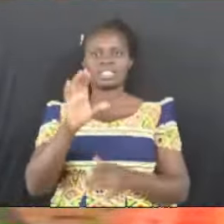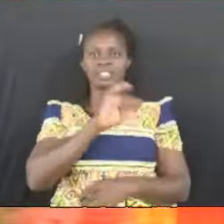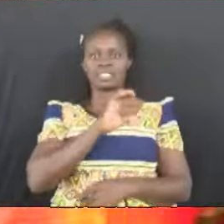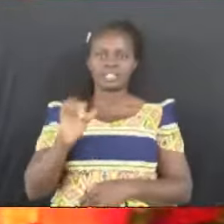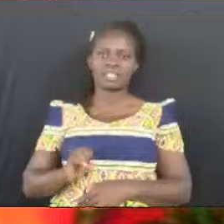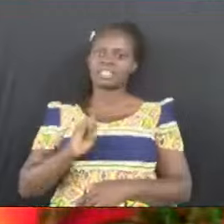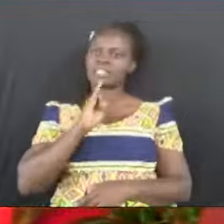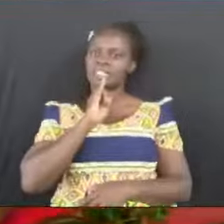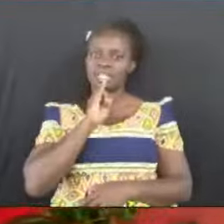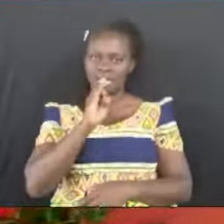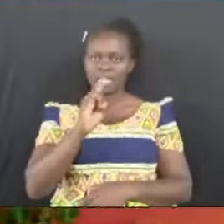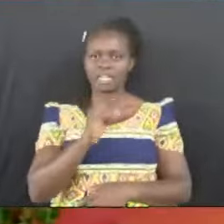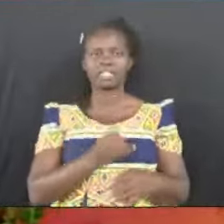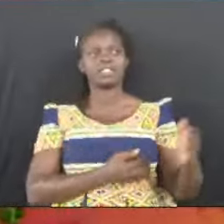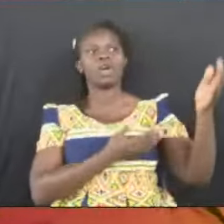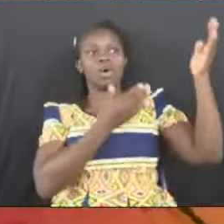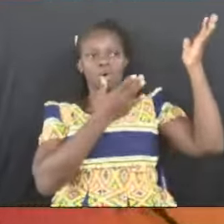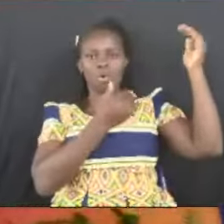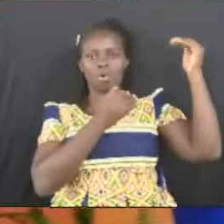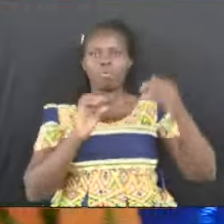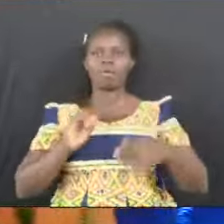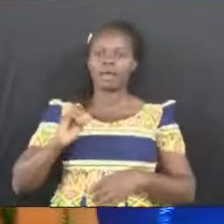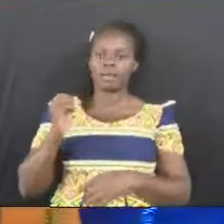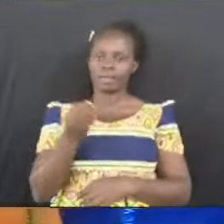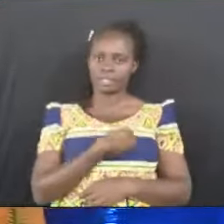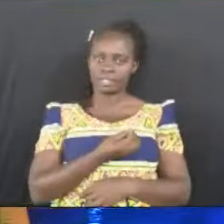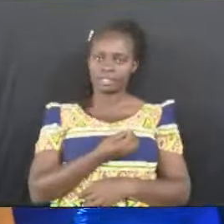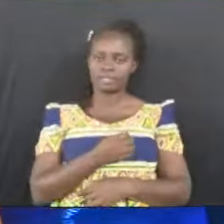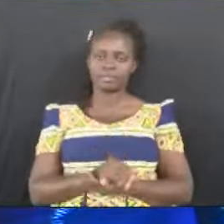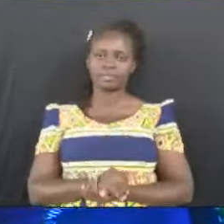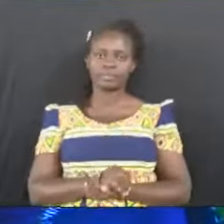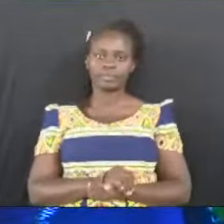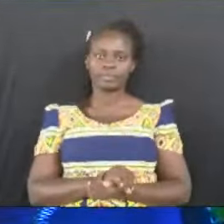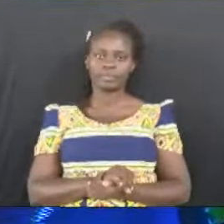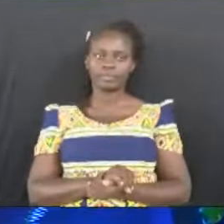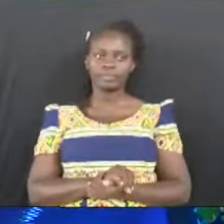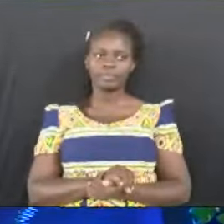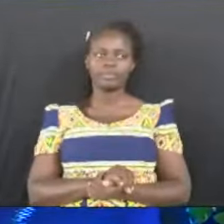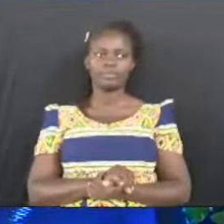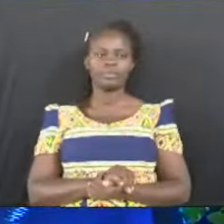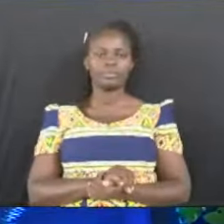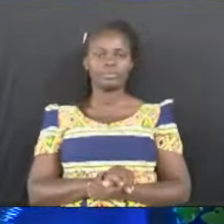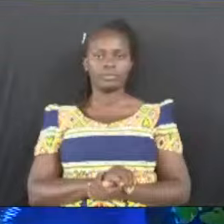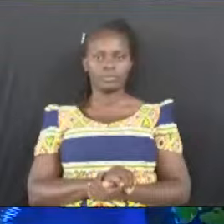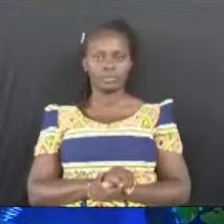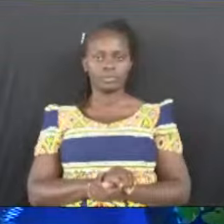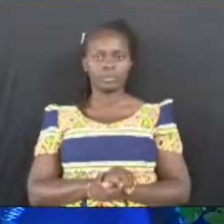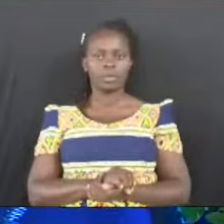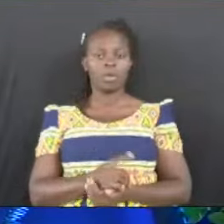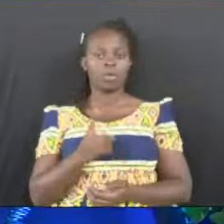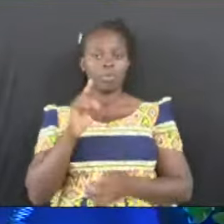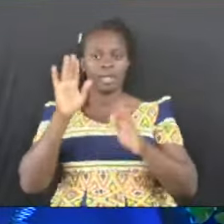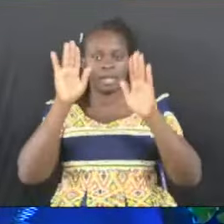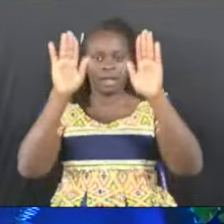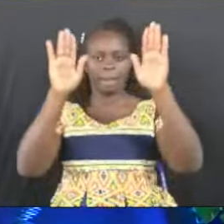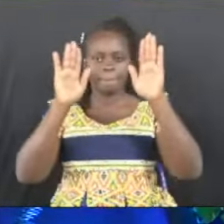when people ask me, what concept is the most emphasized by